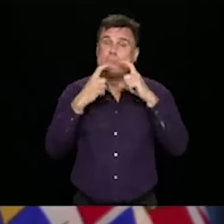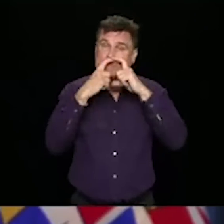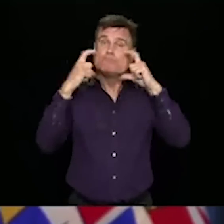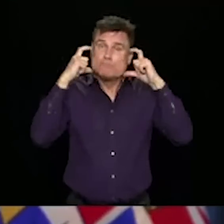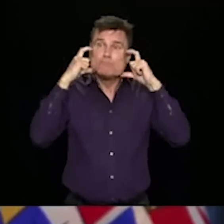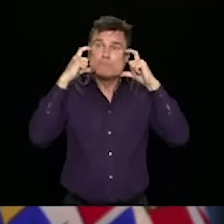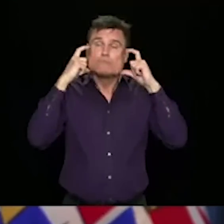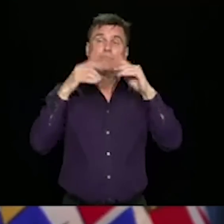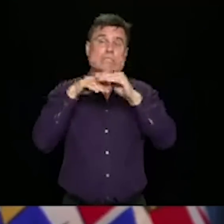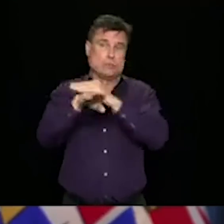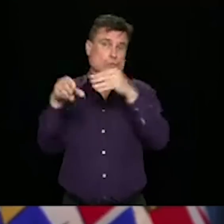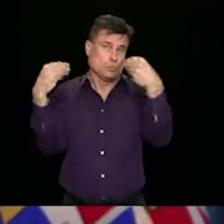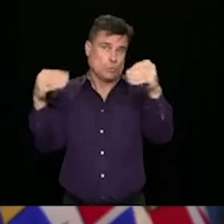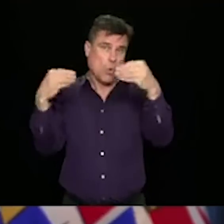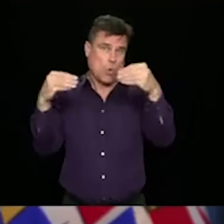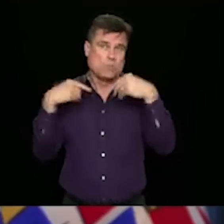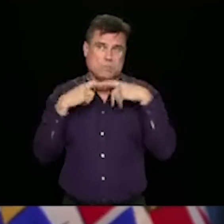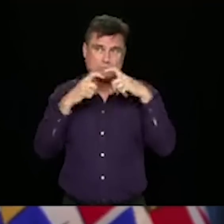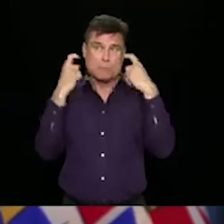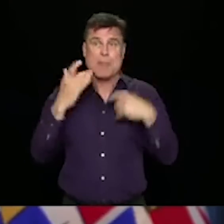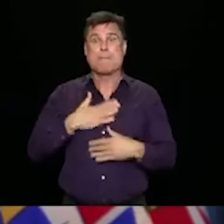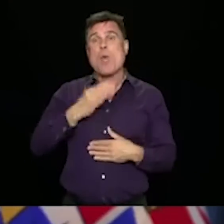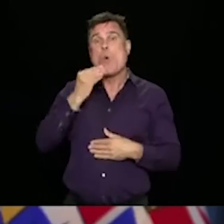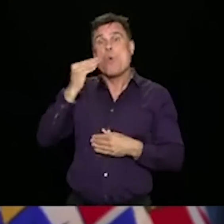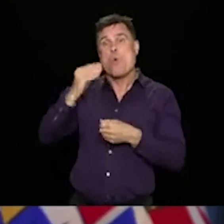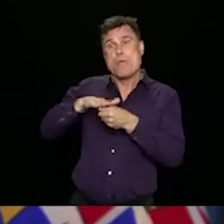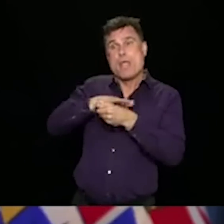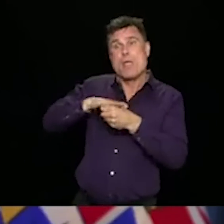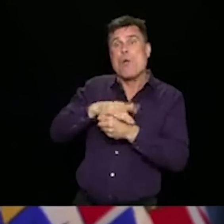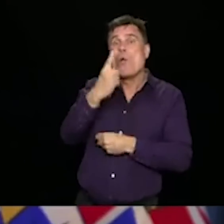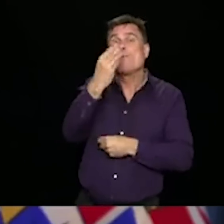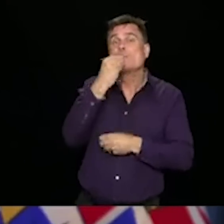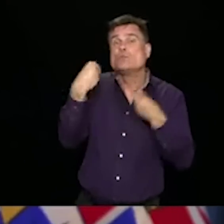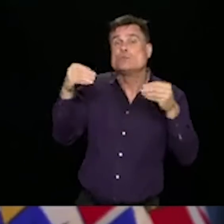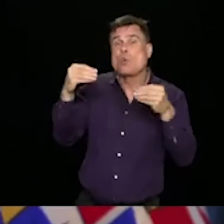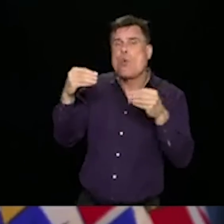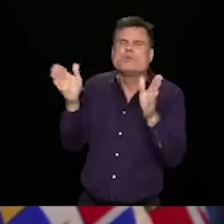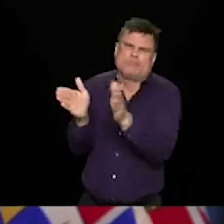in my neighborhood, and the aisles are quite narrow, so I'm sure that